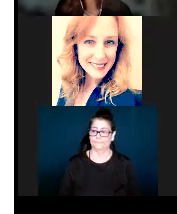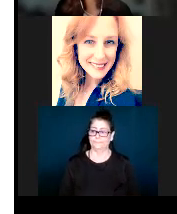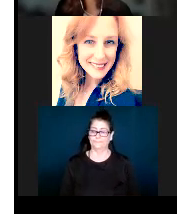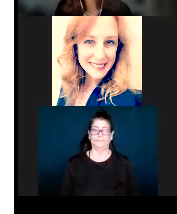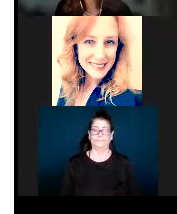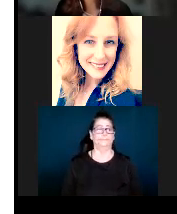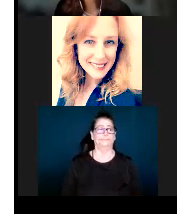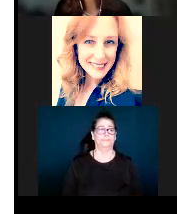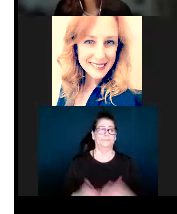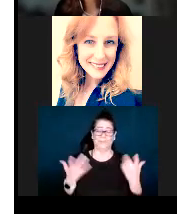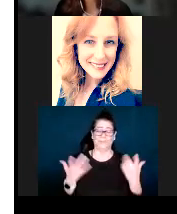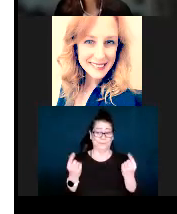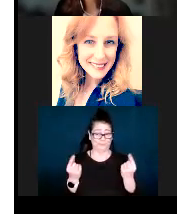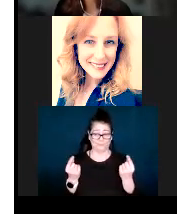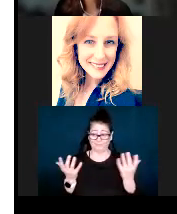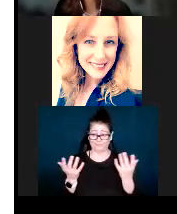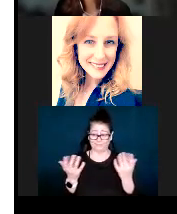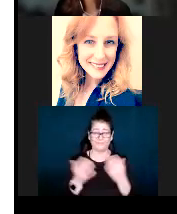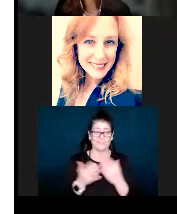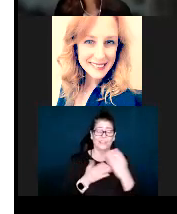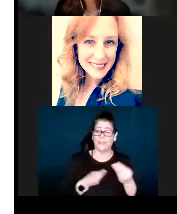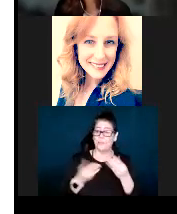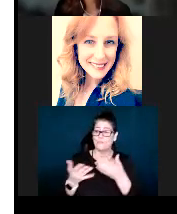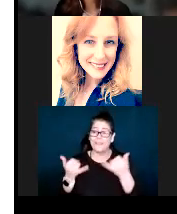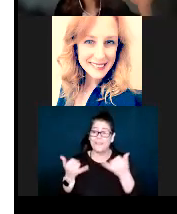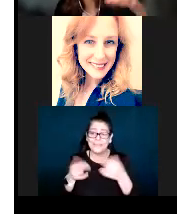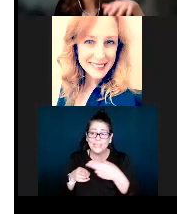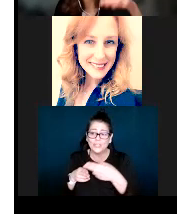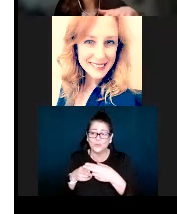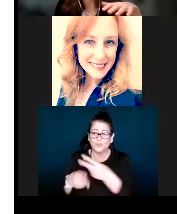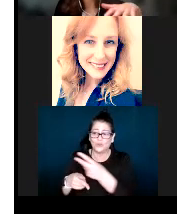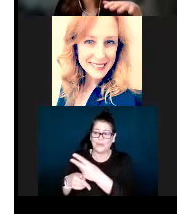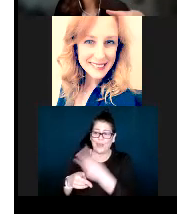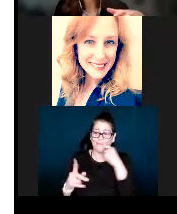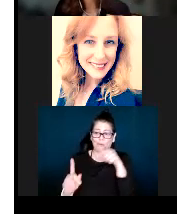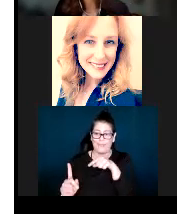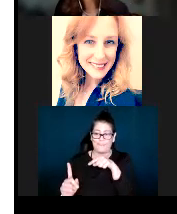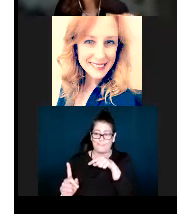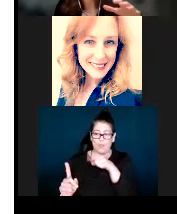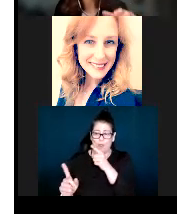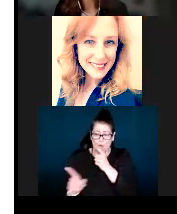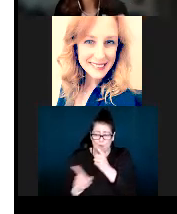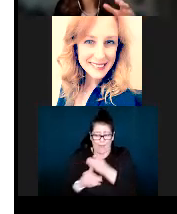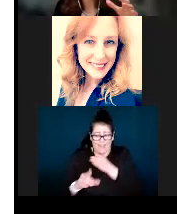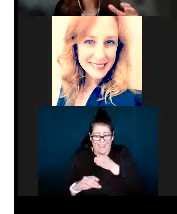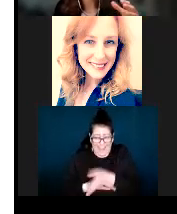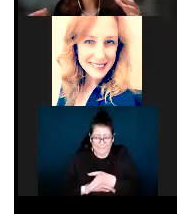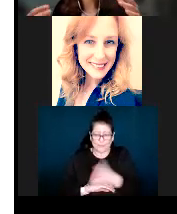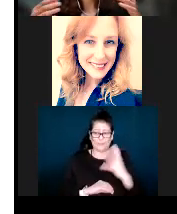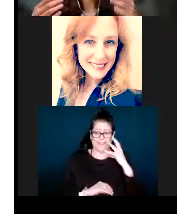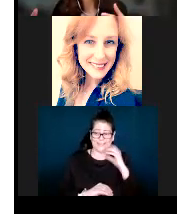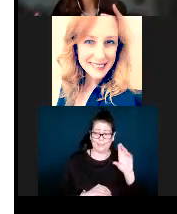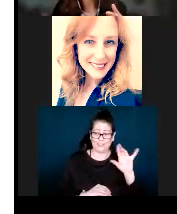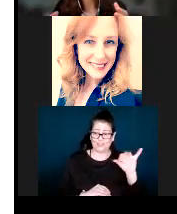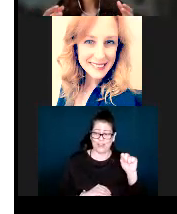what you're trying to do is you're providing this immediate and short-term care to someone right after they've experienced the crisis or after they